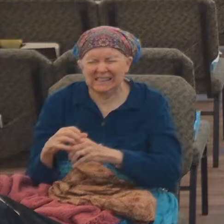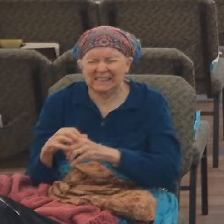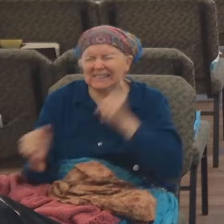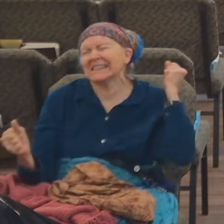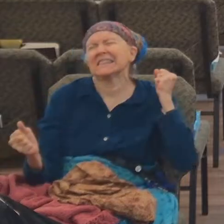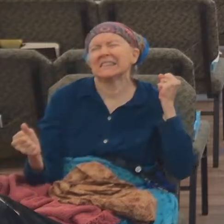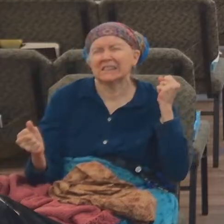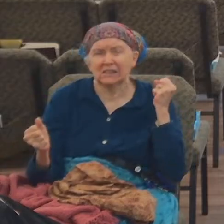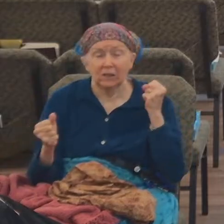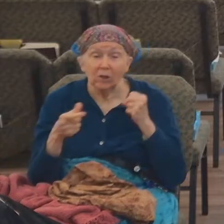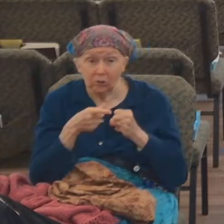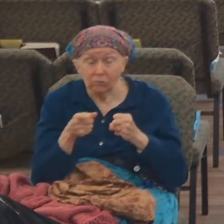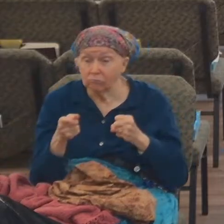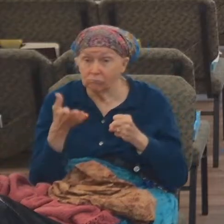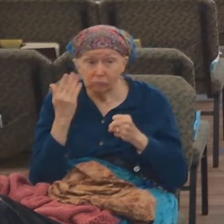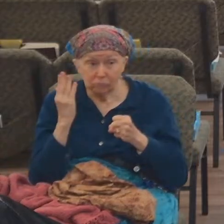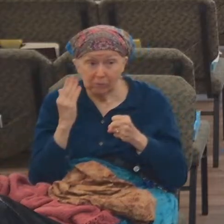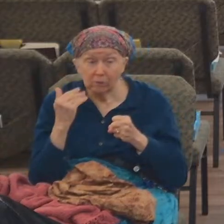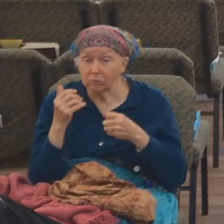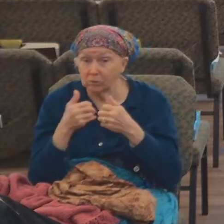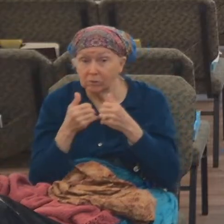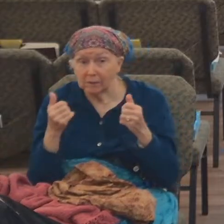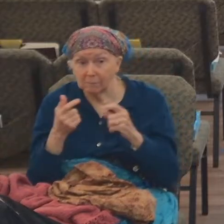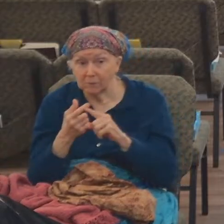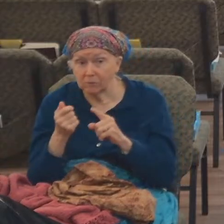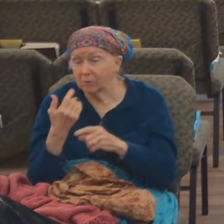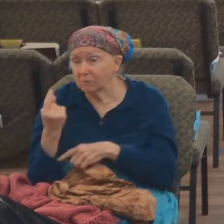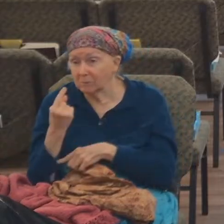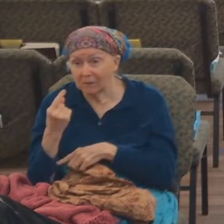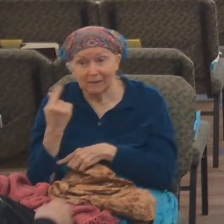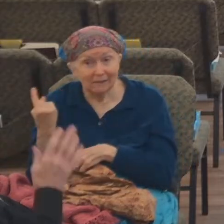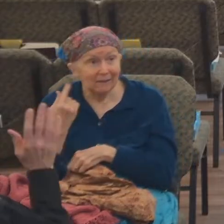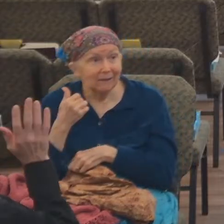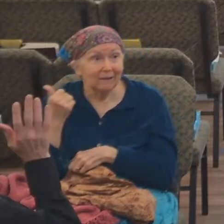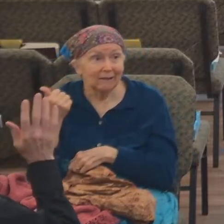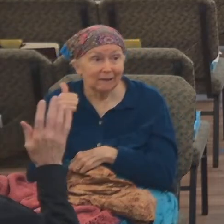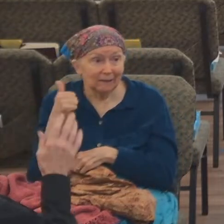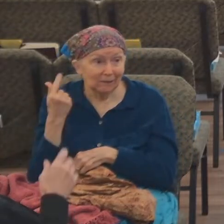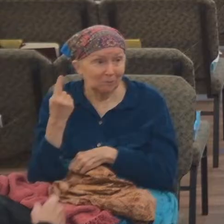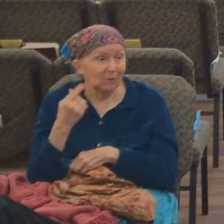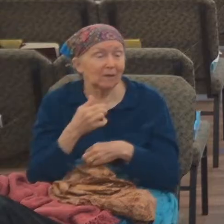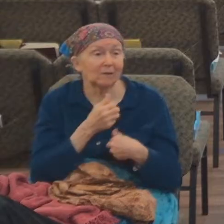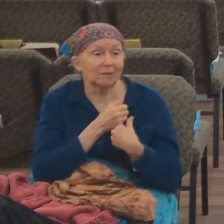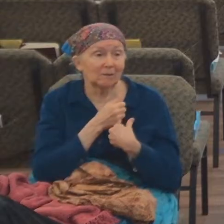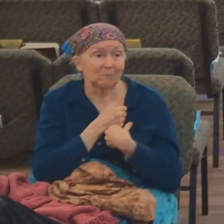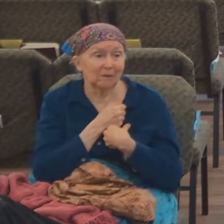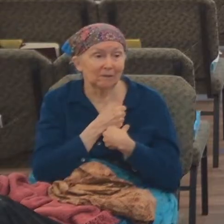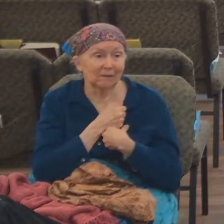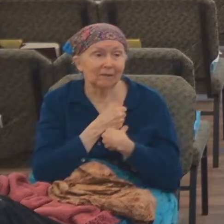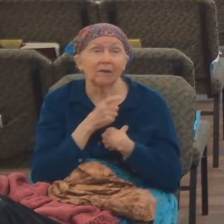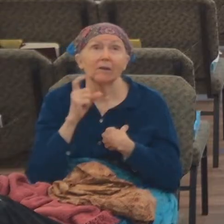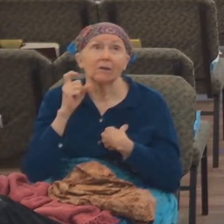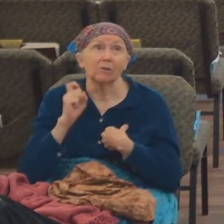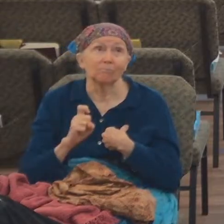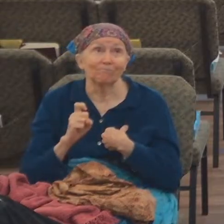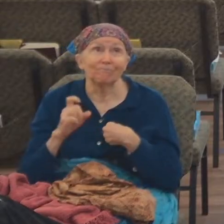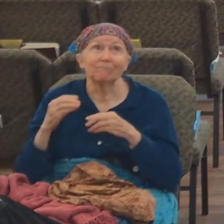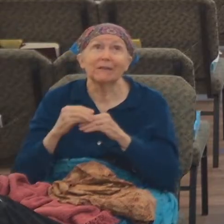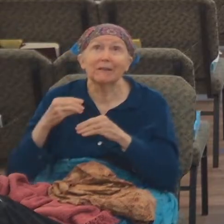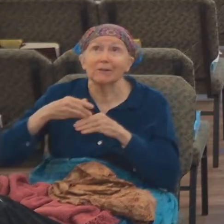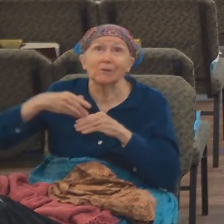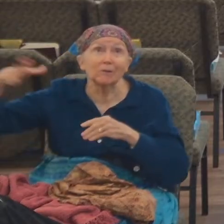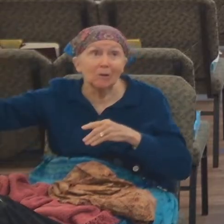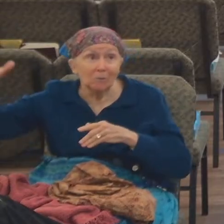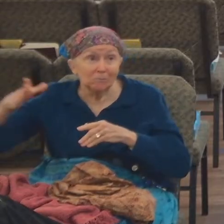You ever been separated from someone? Military? Anybody military? Yeah, where you had to, right? Know what that's